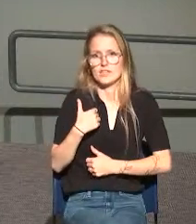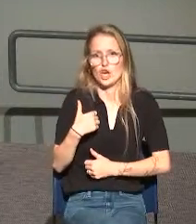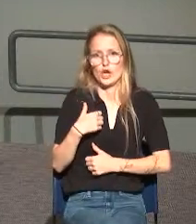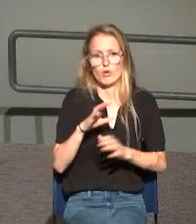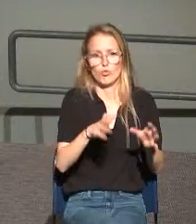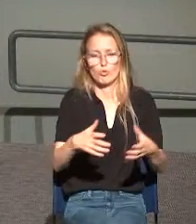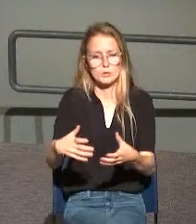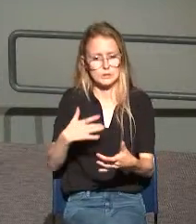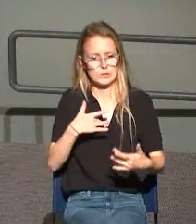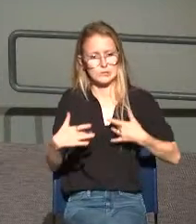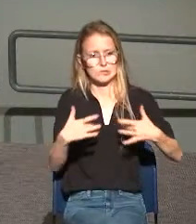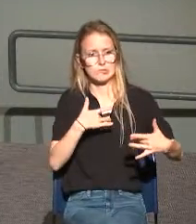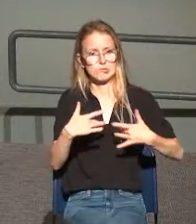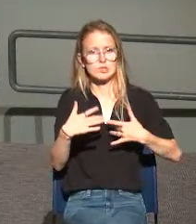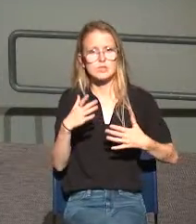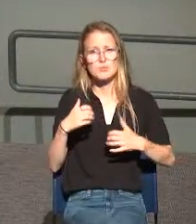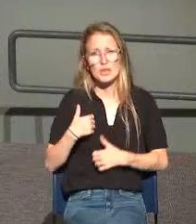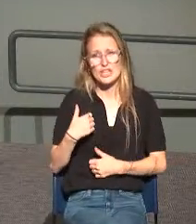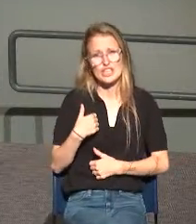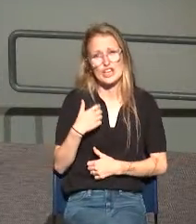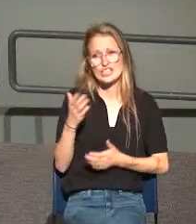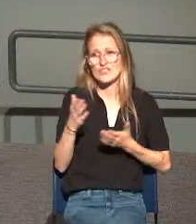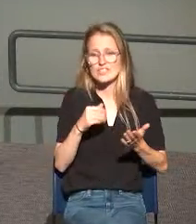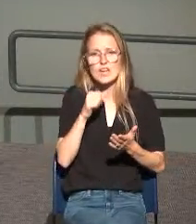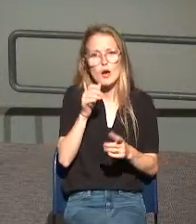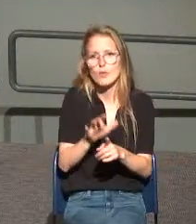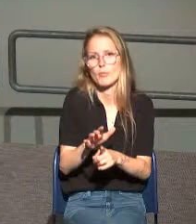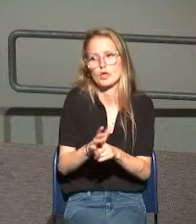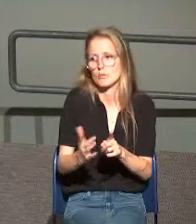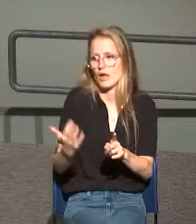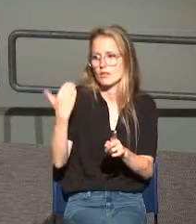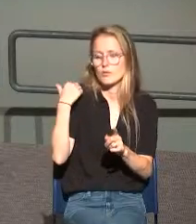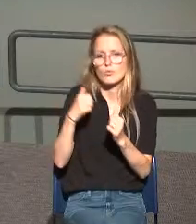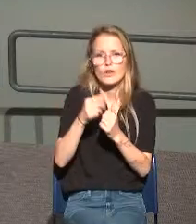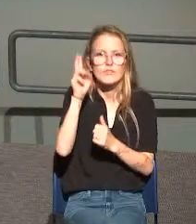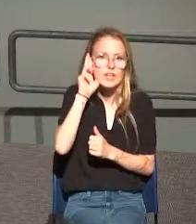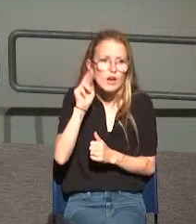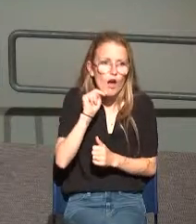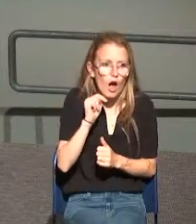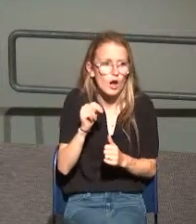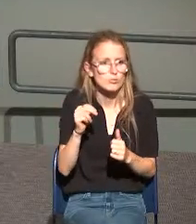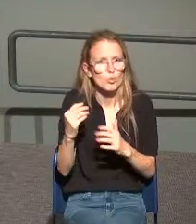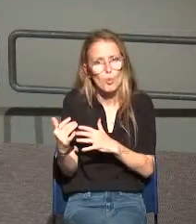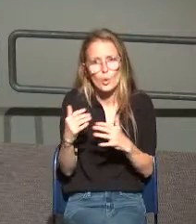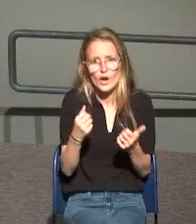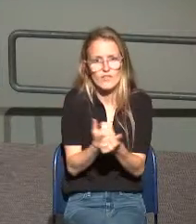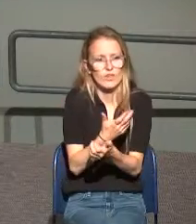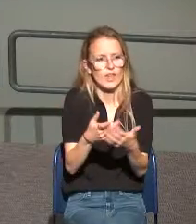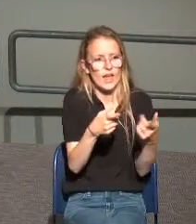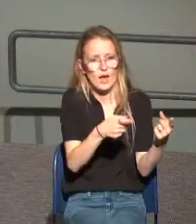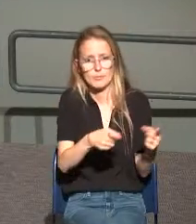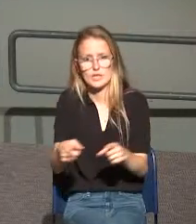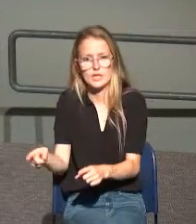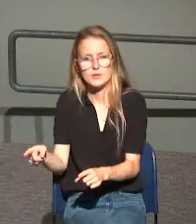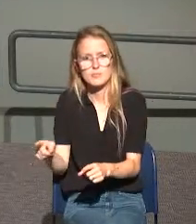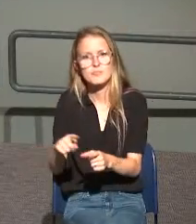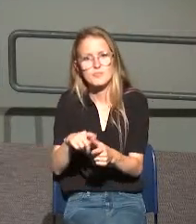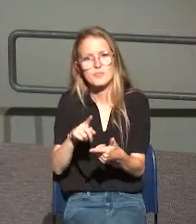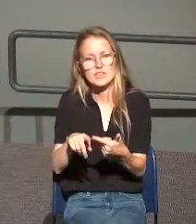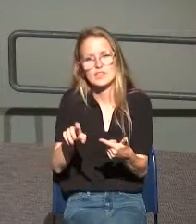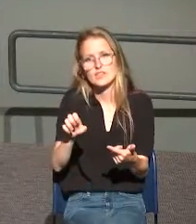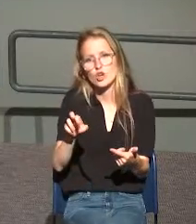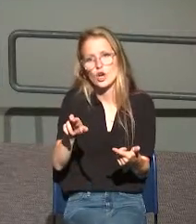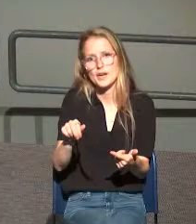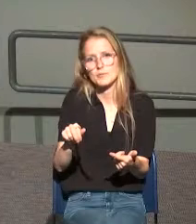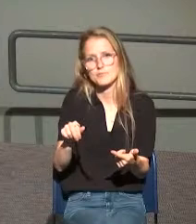service was very unpopular at that time, of course, the drawdown, with the Vietnam War and everything. And then the ERA. Again,